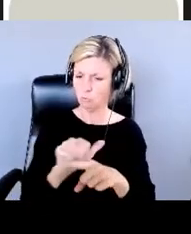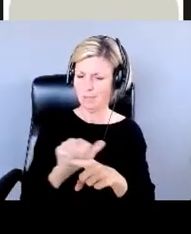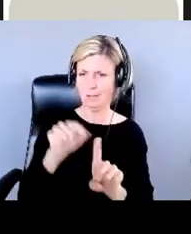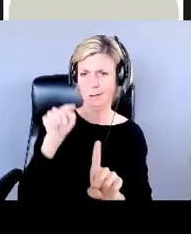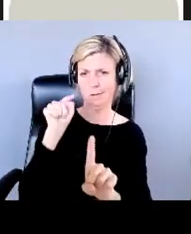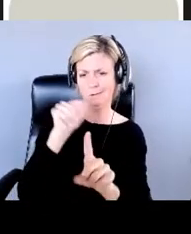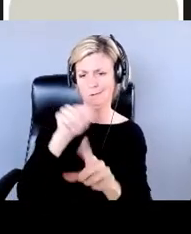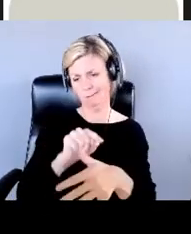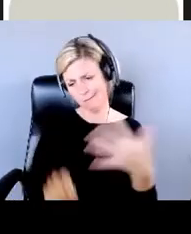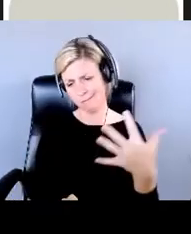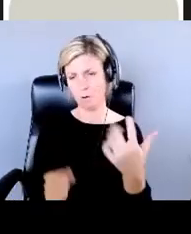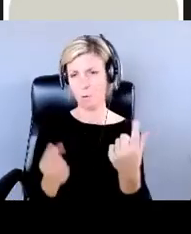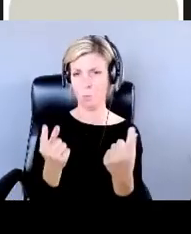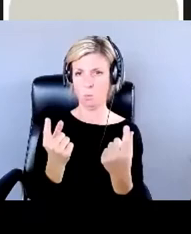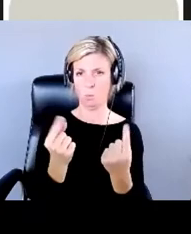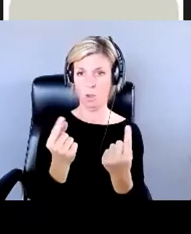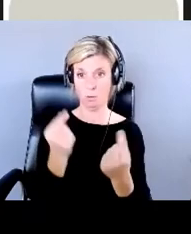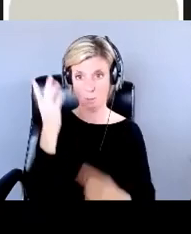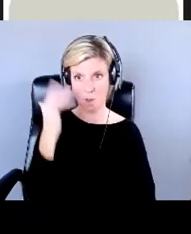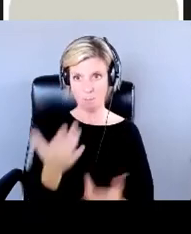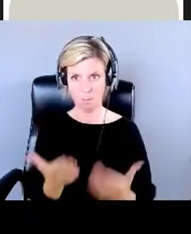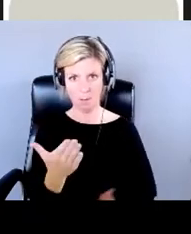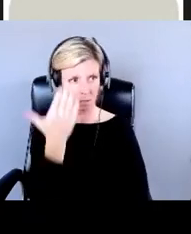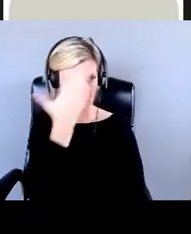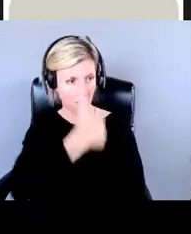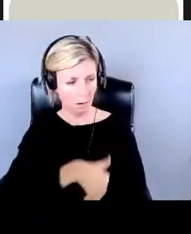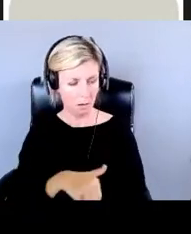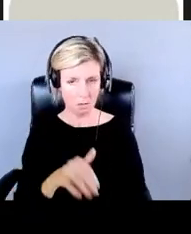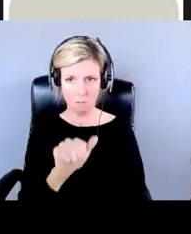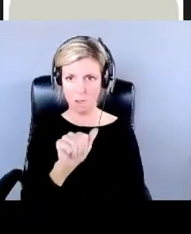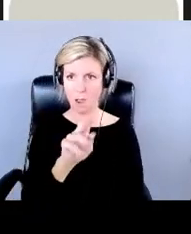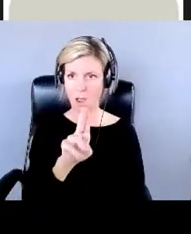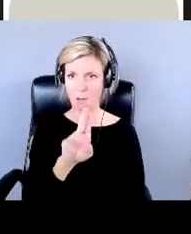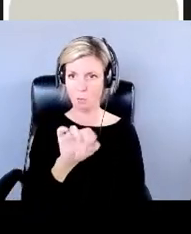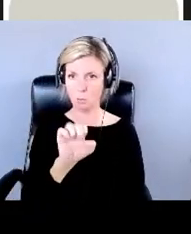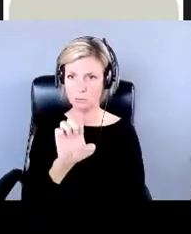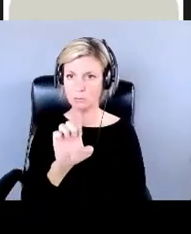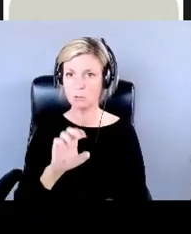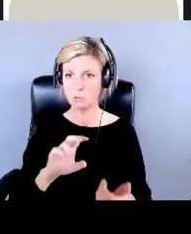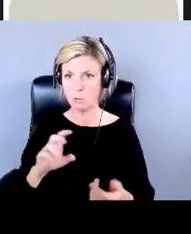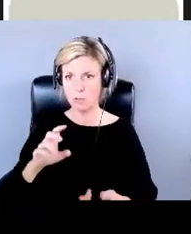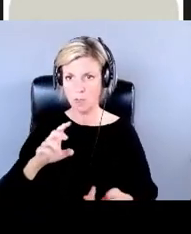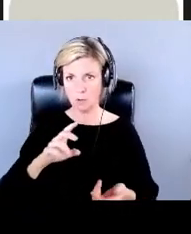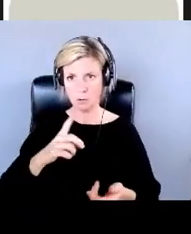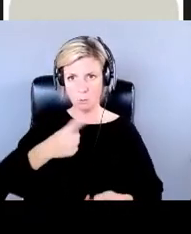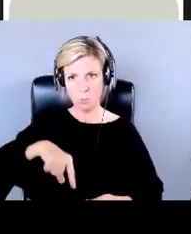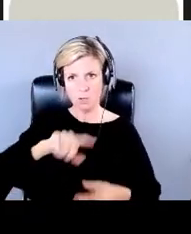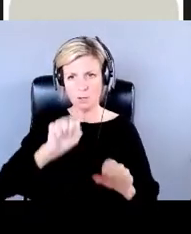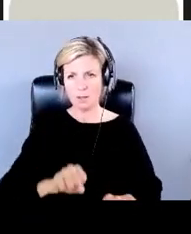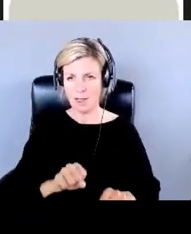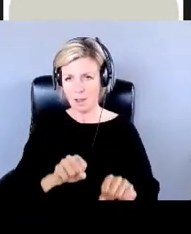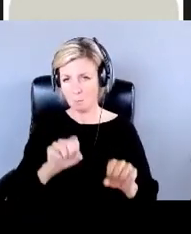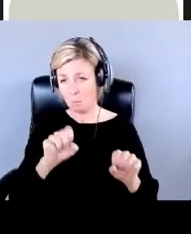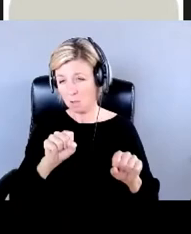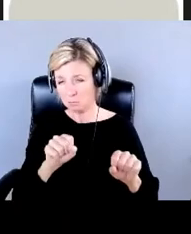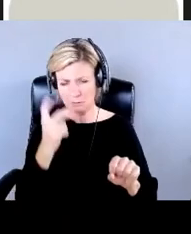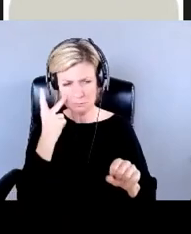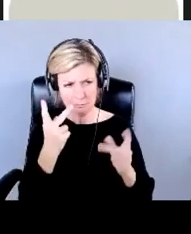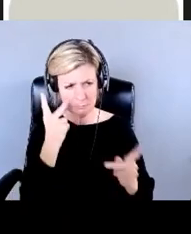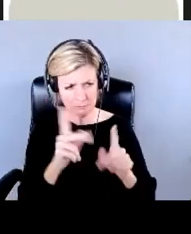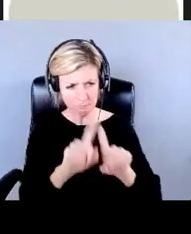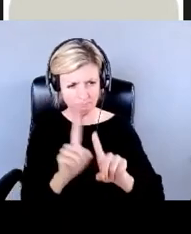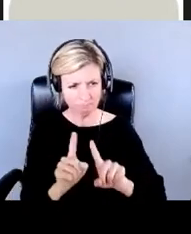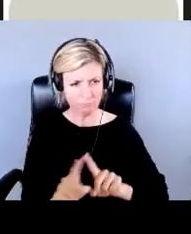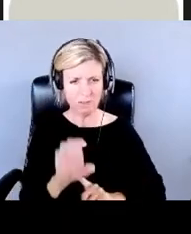of ethical issues or not sure how to deal with situations. So there actually is a document which has been uploaded to the Google